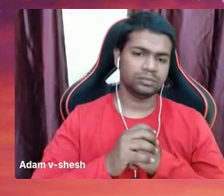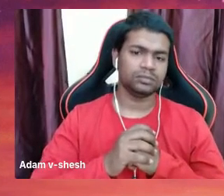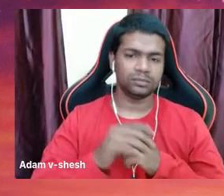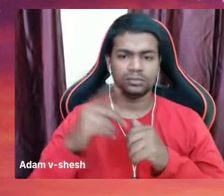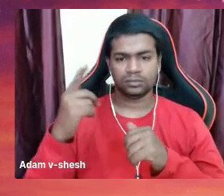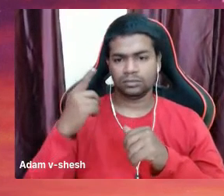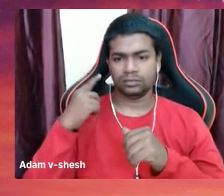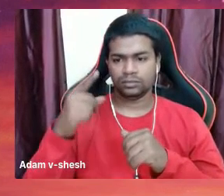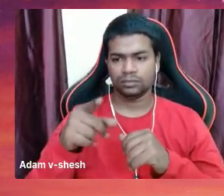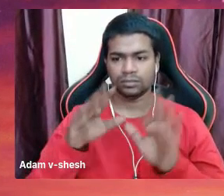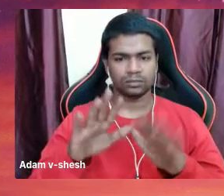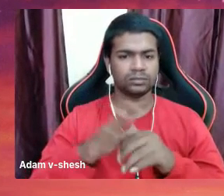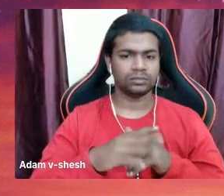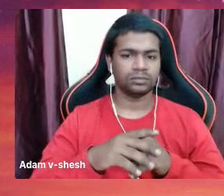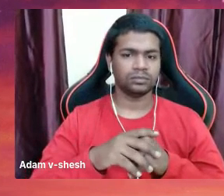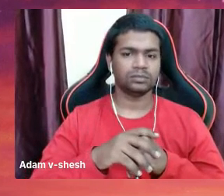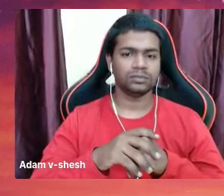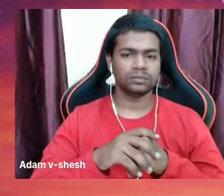leaders in these spaces, I think that's